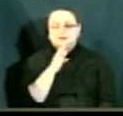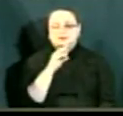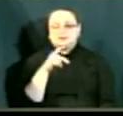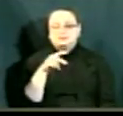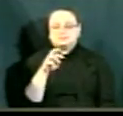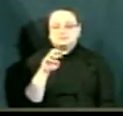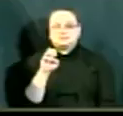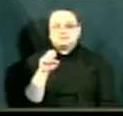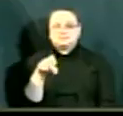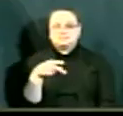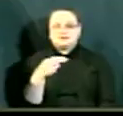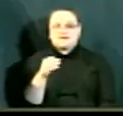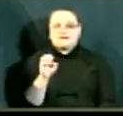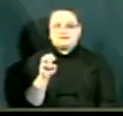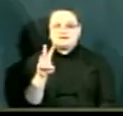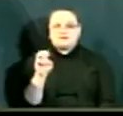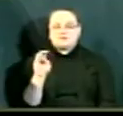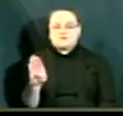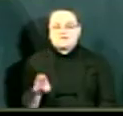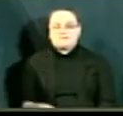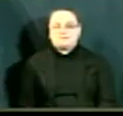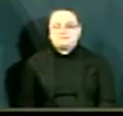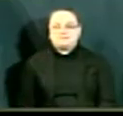Persephone Webb.